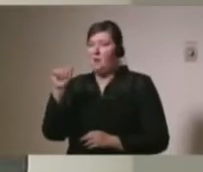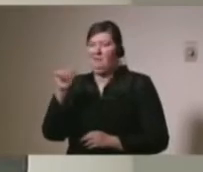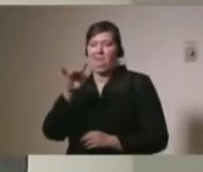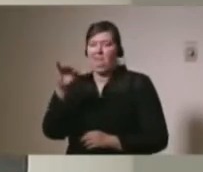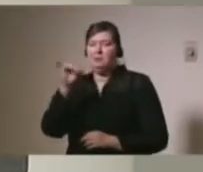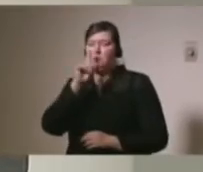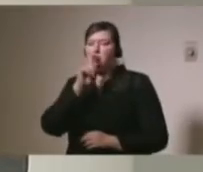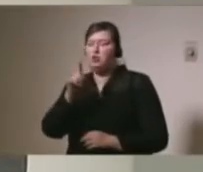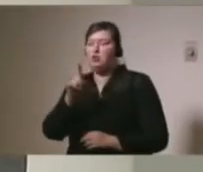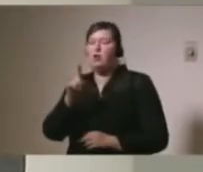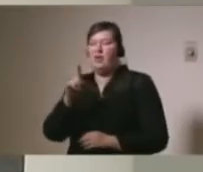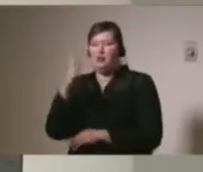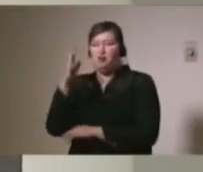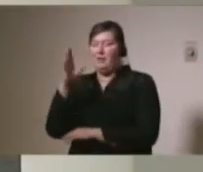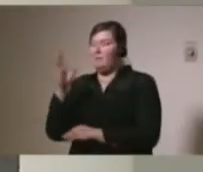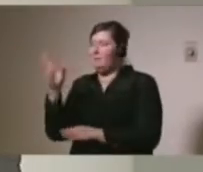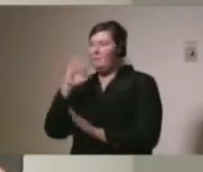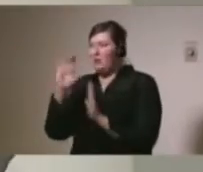and that's a Kiwi.